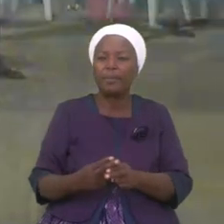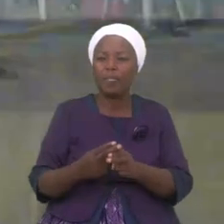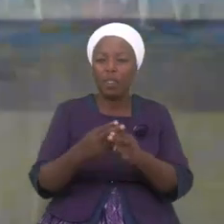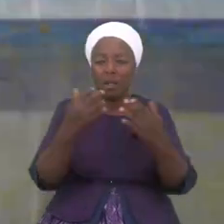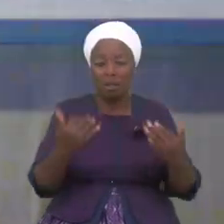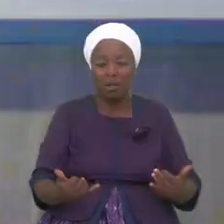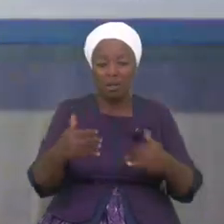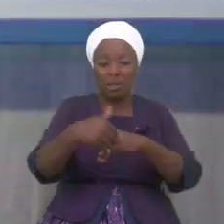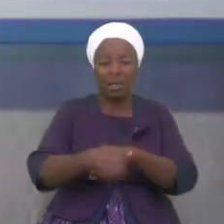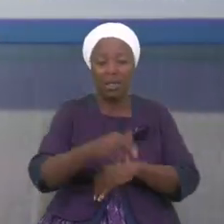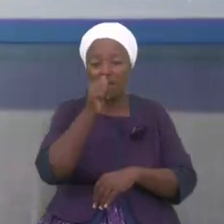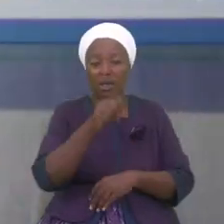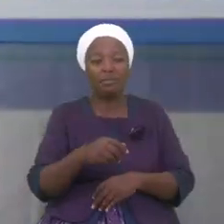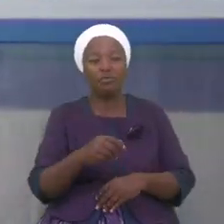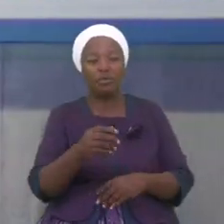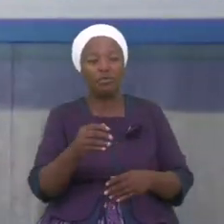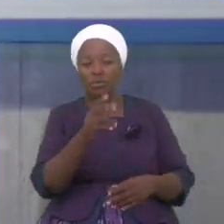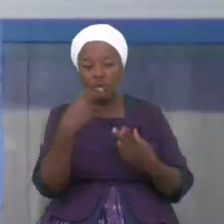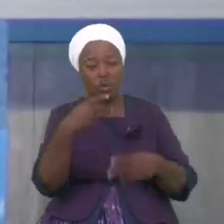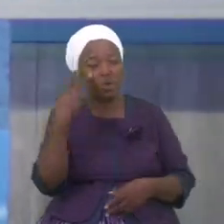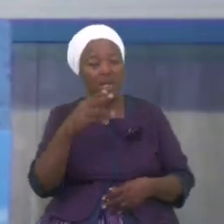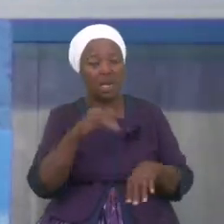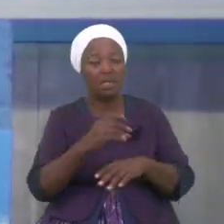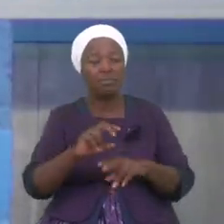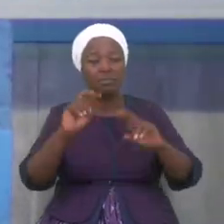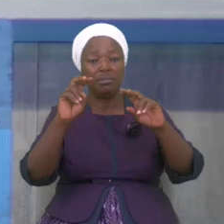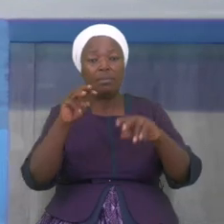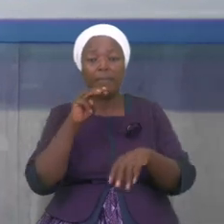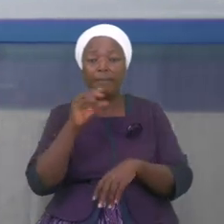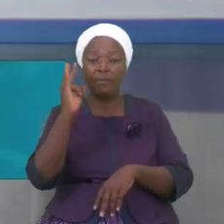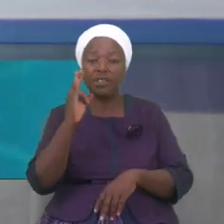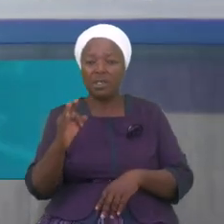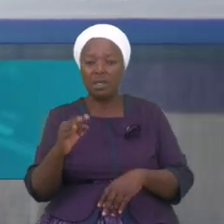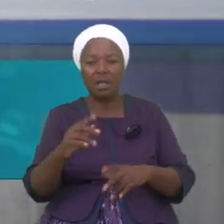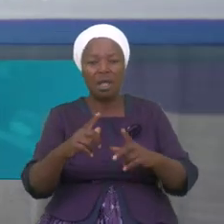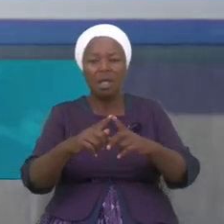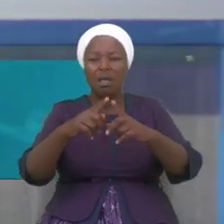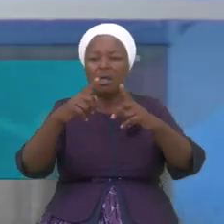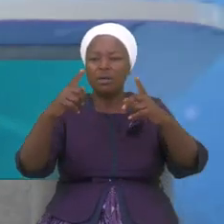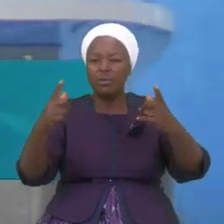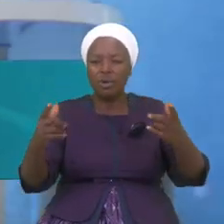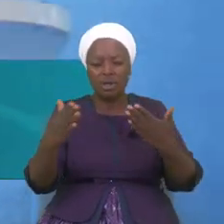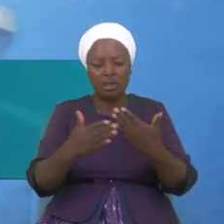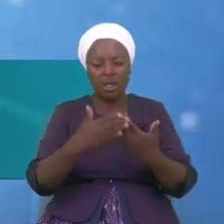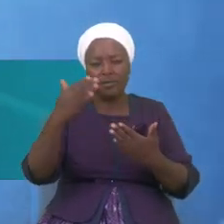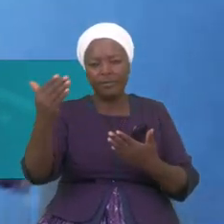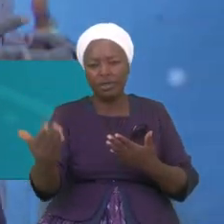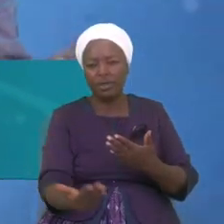I'm looking at the message, Great Invitation by the God of